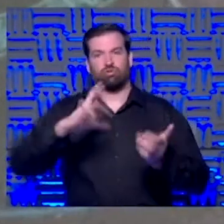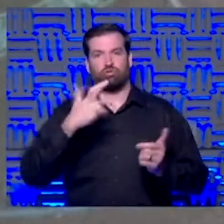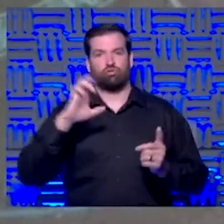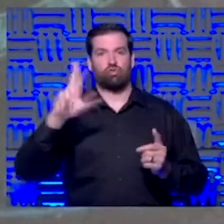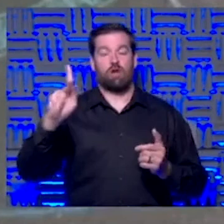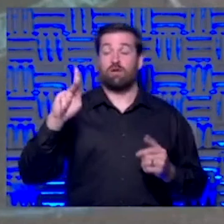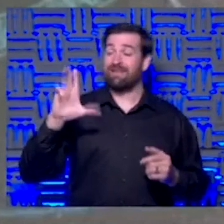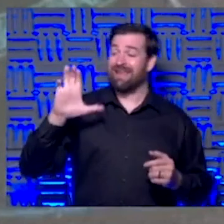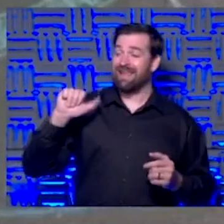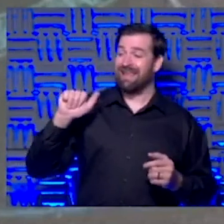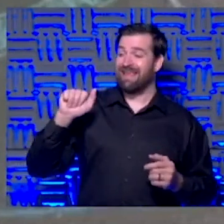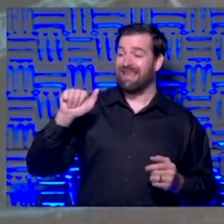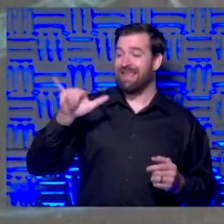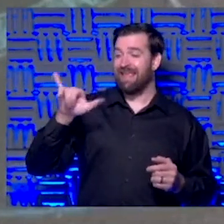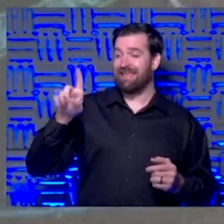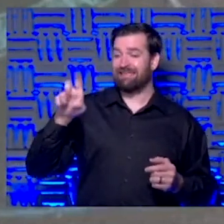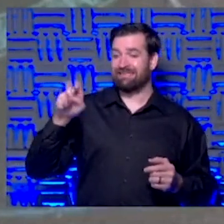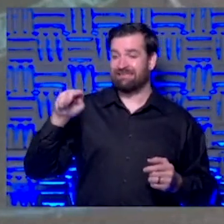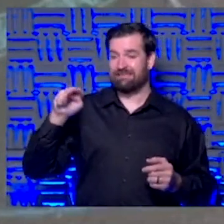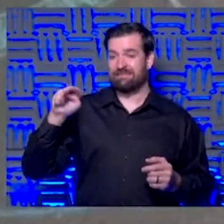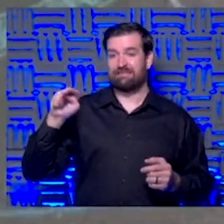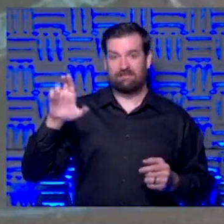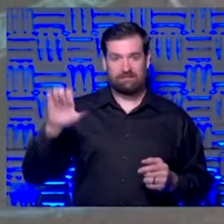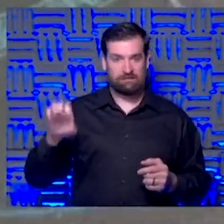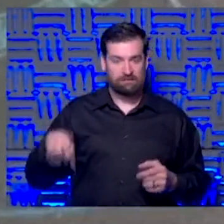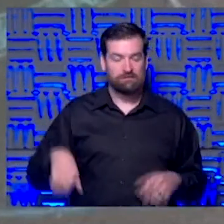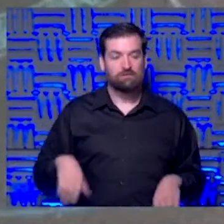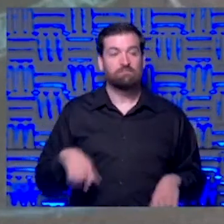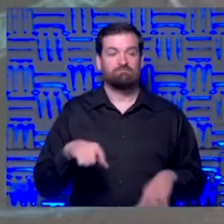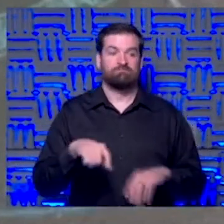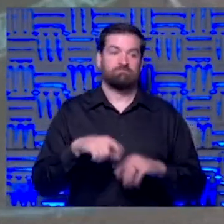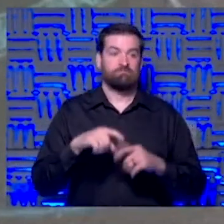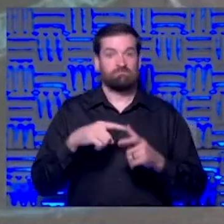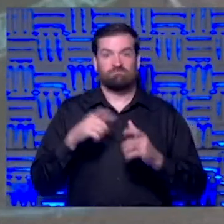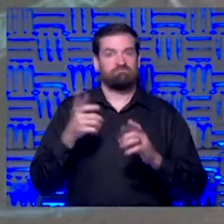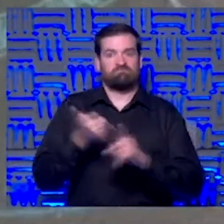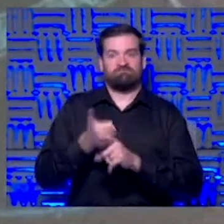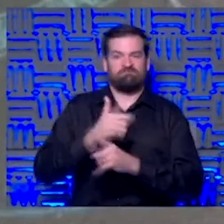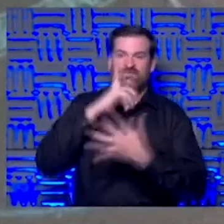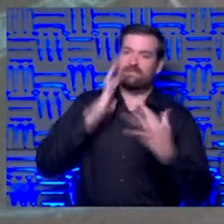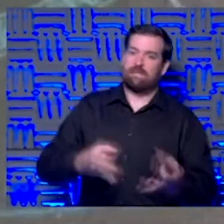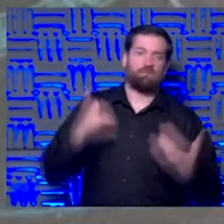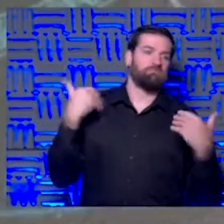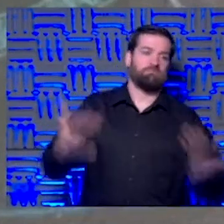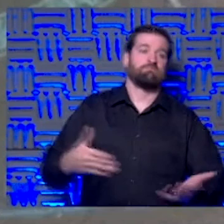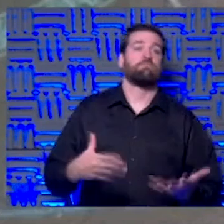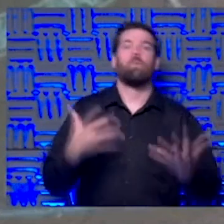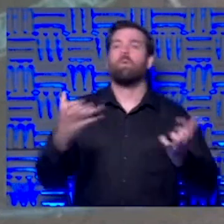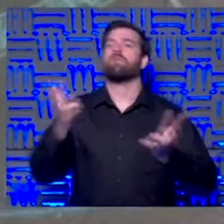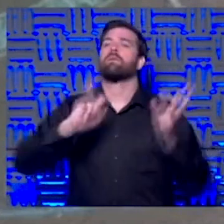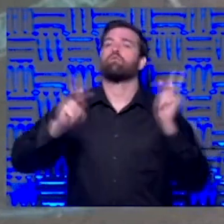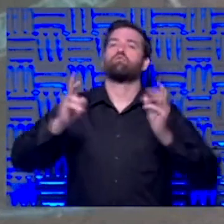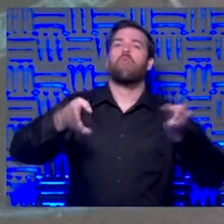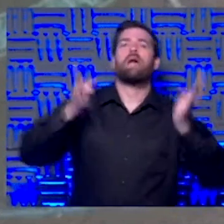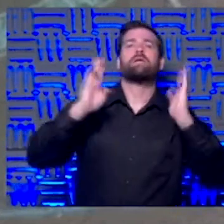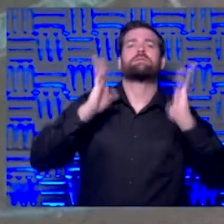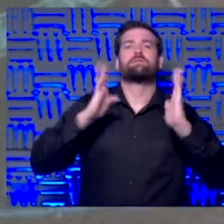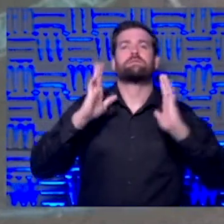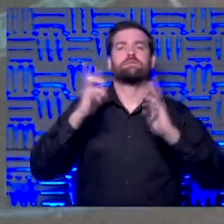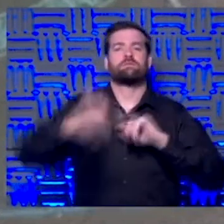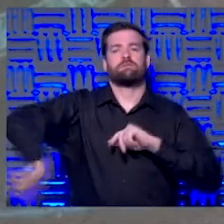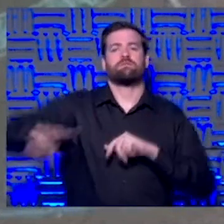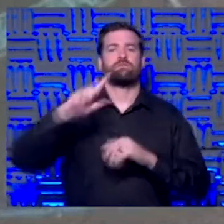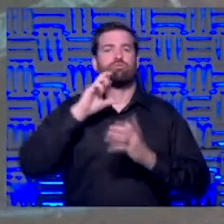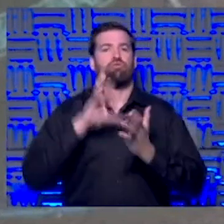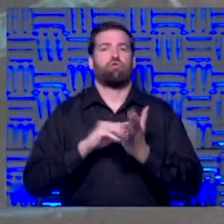Cadence, and she did this without any prompting. We know what we always prompt our kids to do stuff, and she did this on her own. She said she wants people to listen up, wants everyone else to